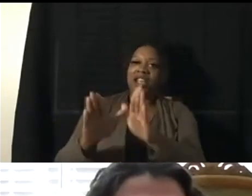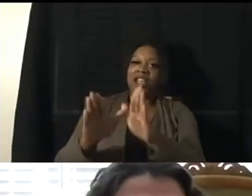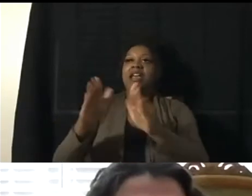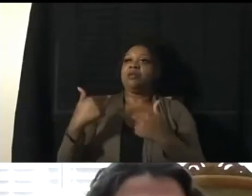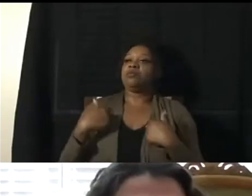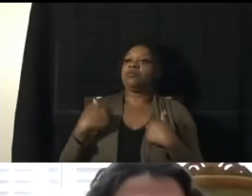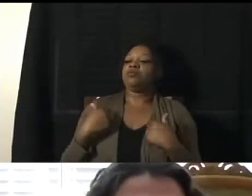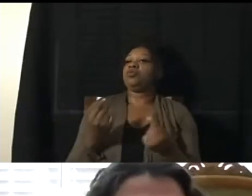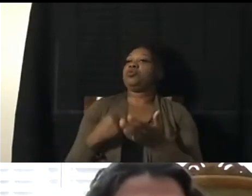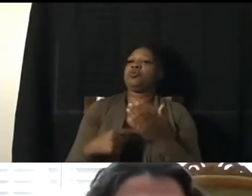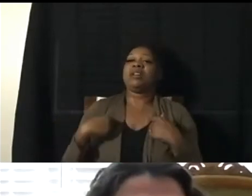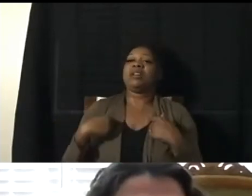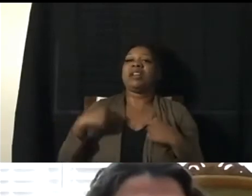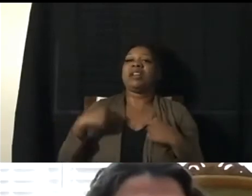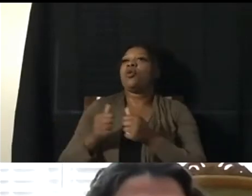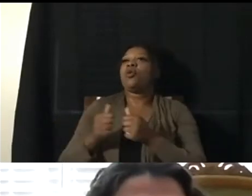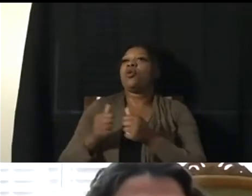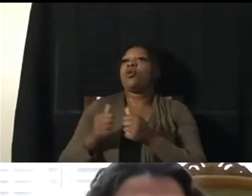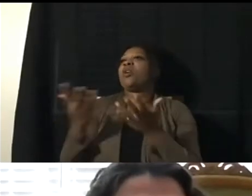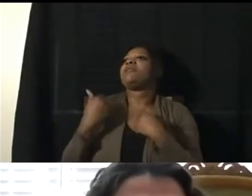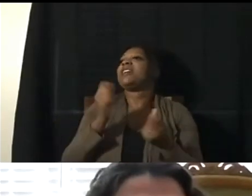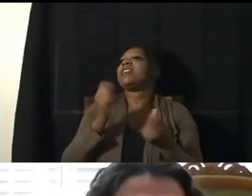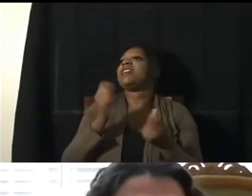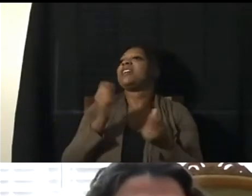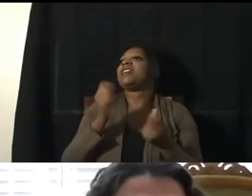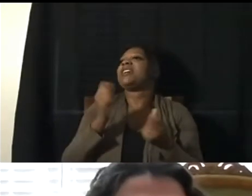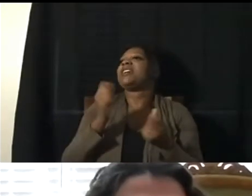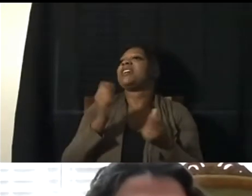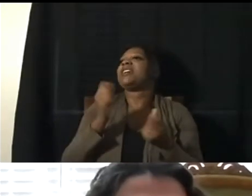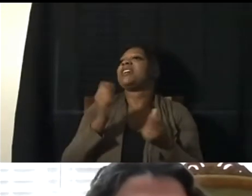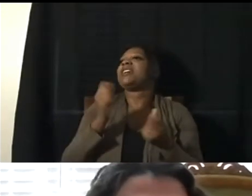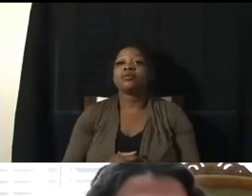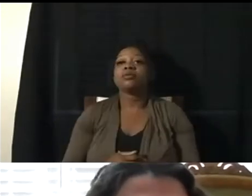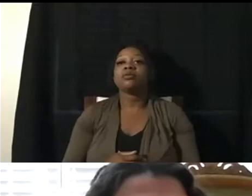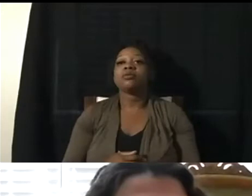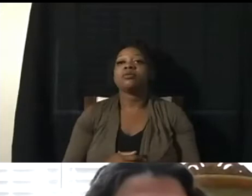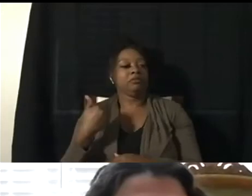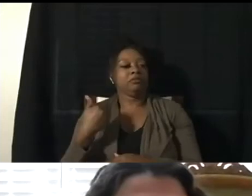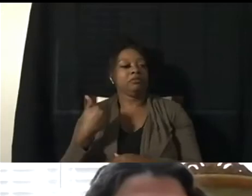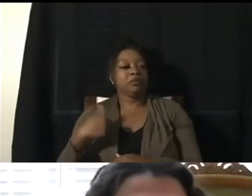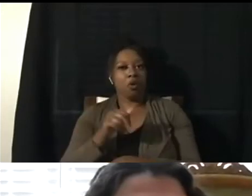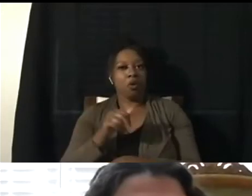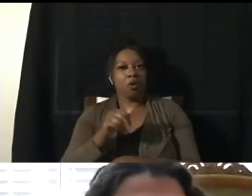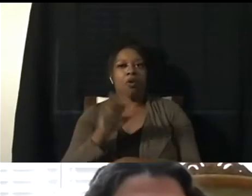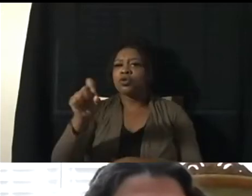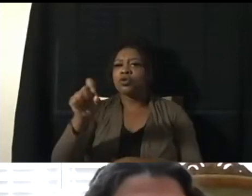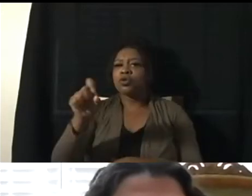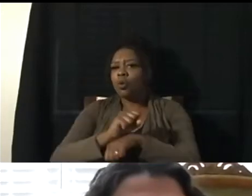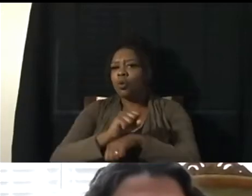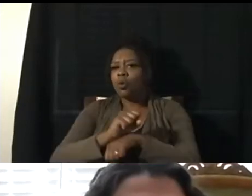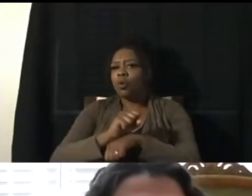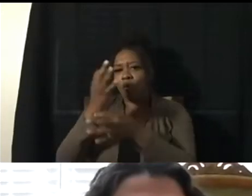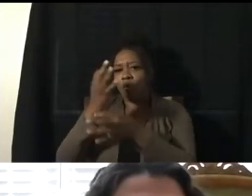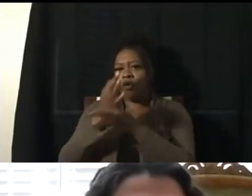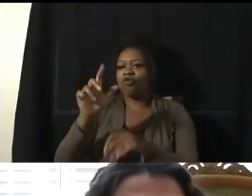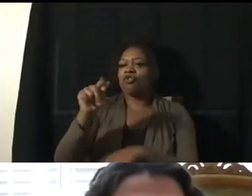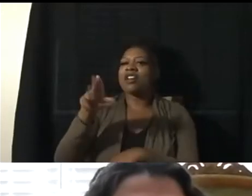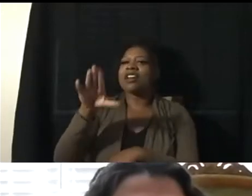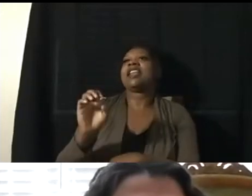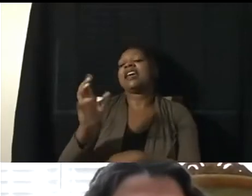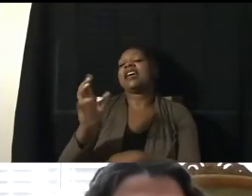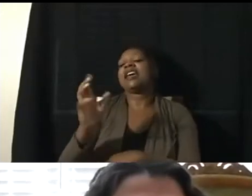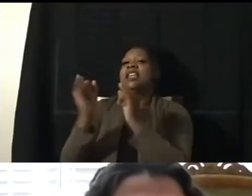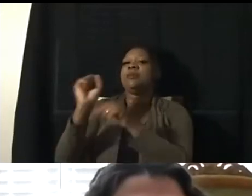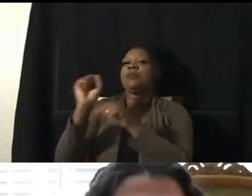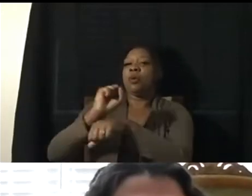issues. And Kristen, you worked as a freelancer for more than a decade prior to landing your job at IndieWire. Did you have any